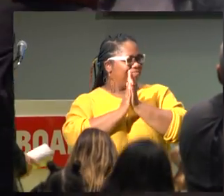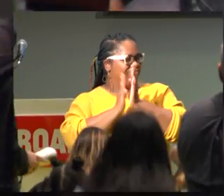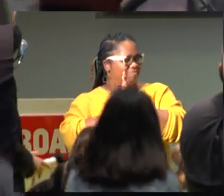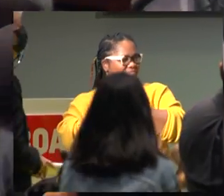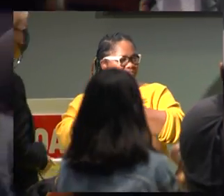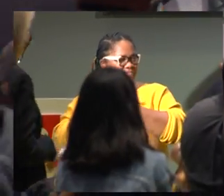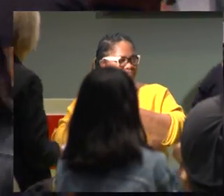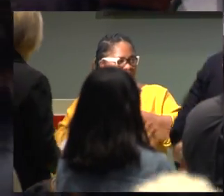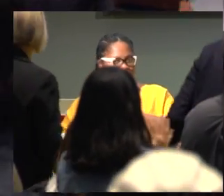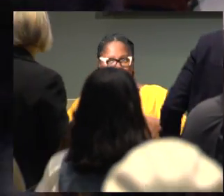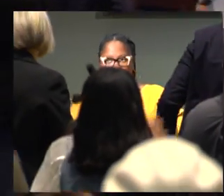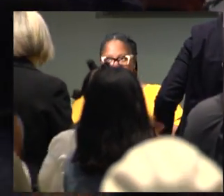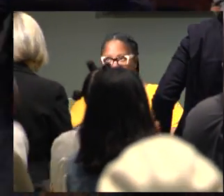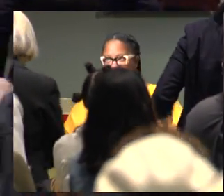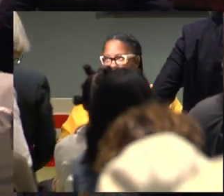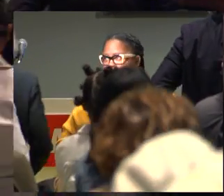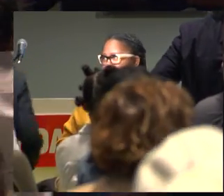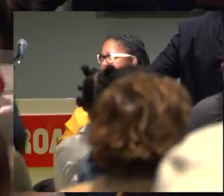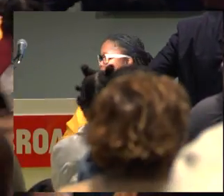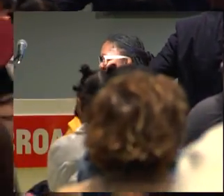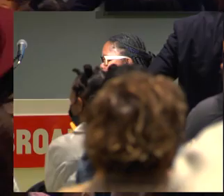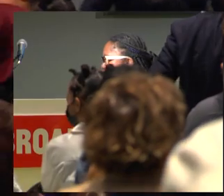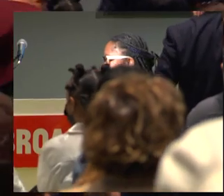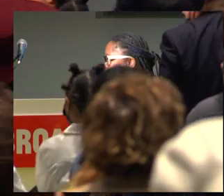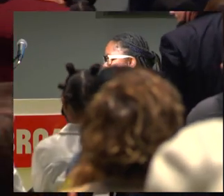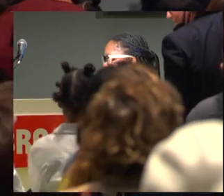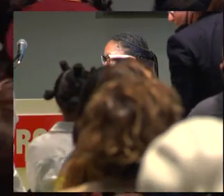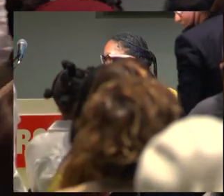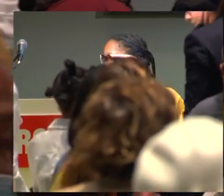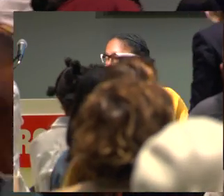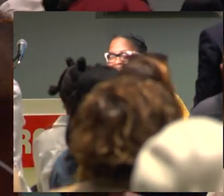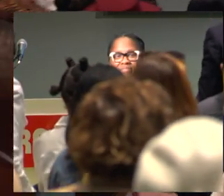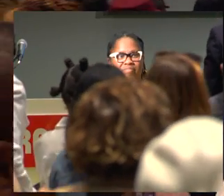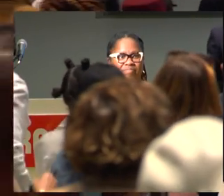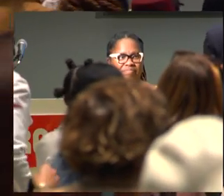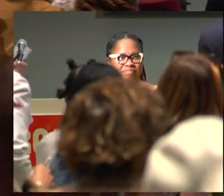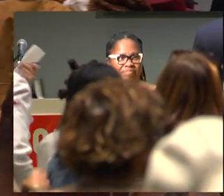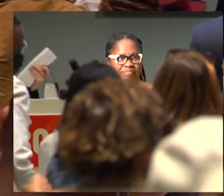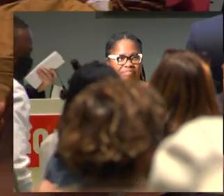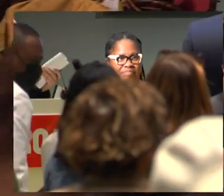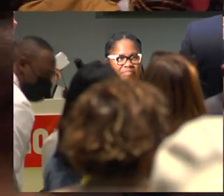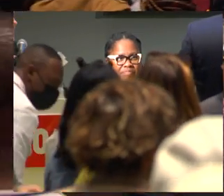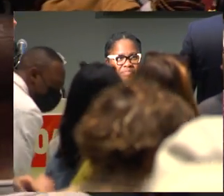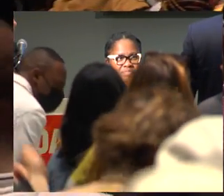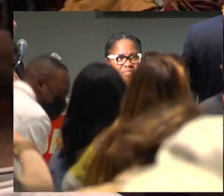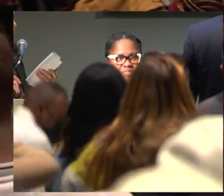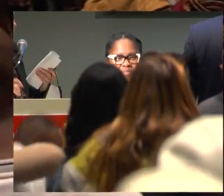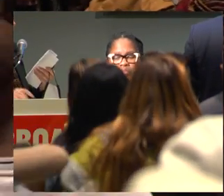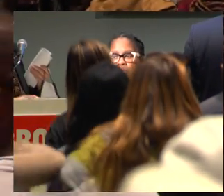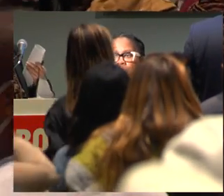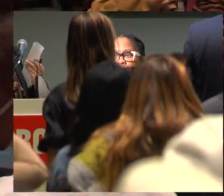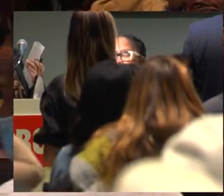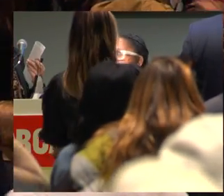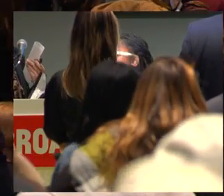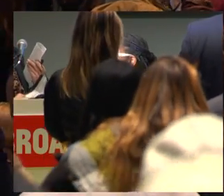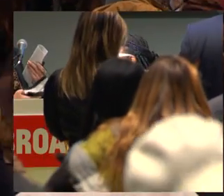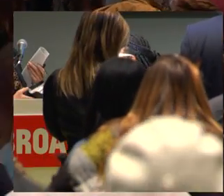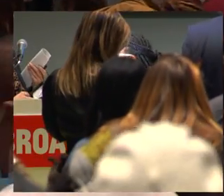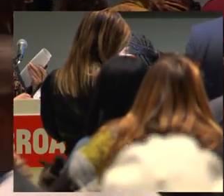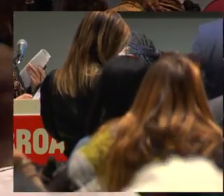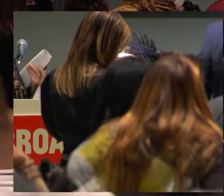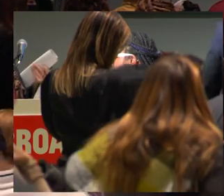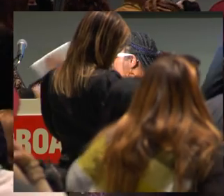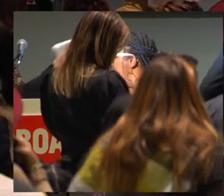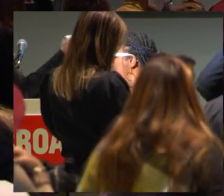know. Oh! Okay, yeah. It was the balance of the thing.